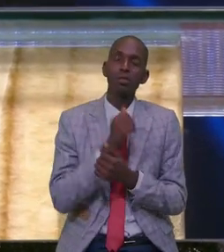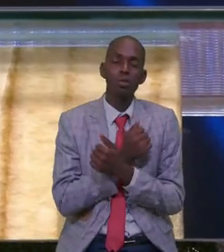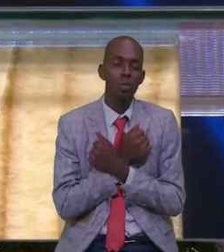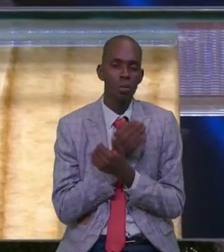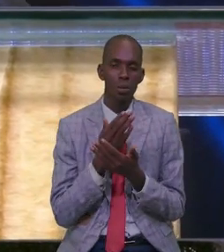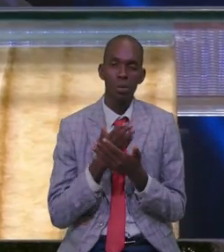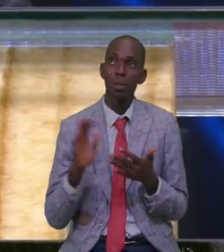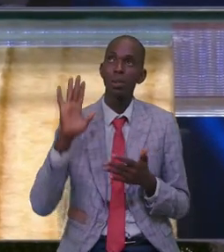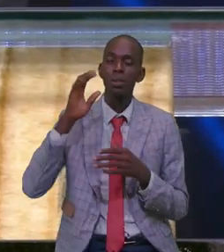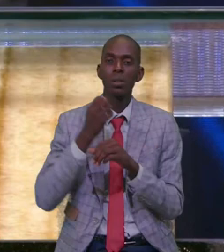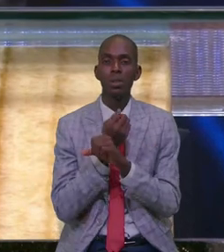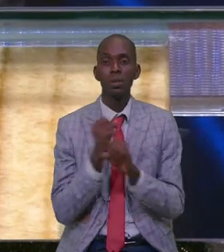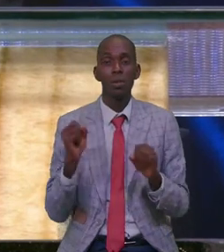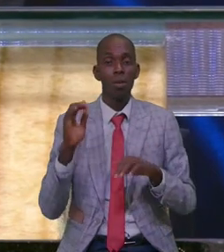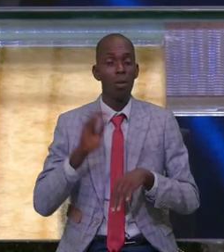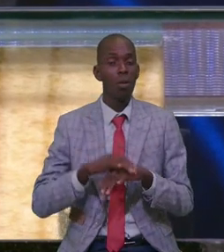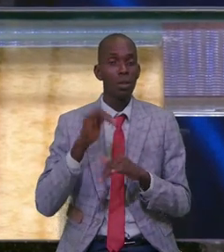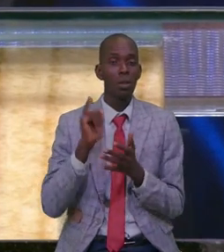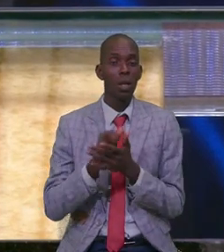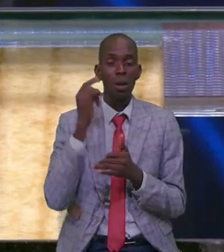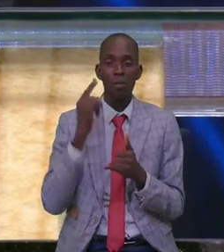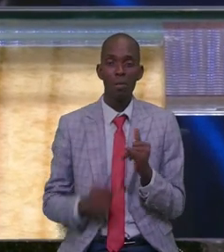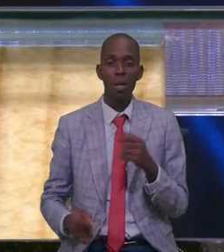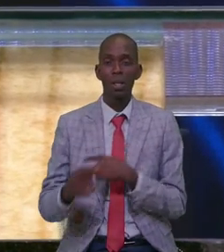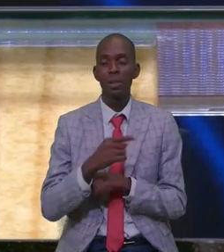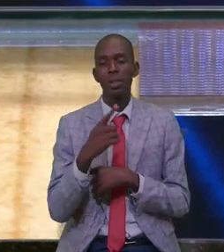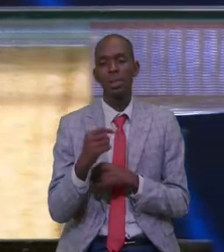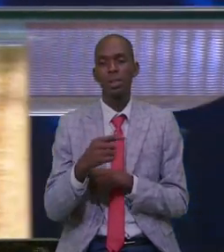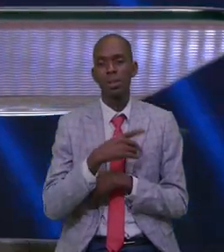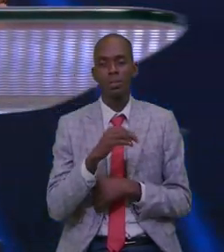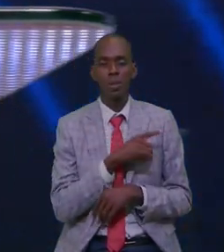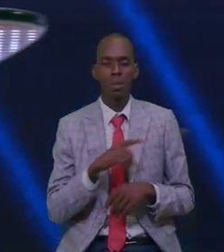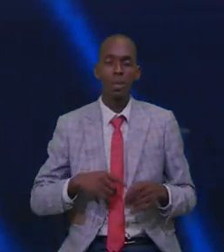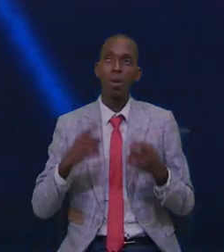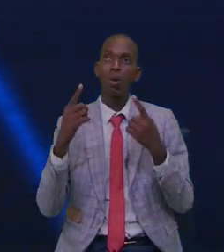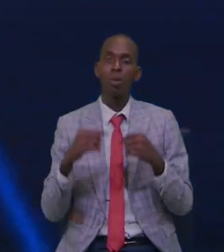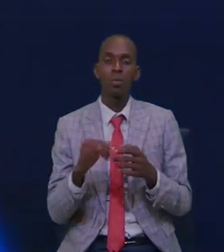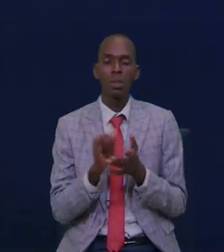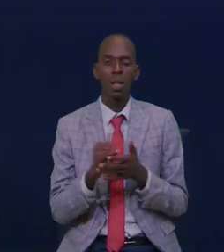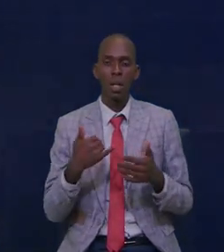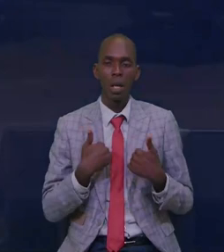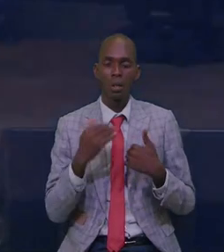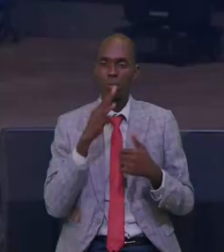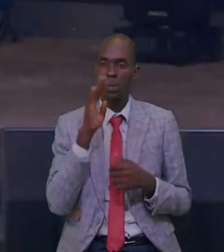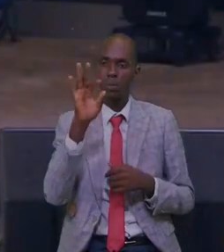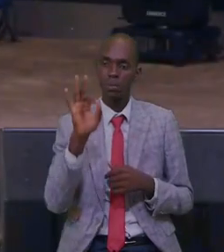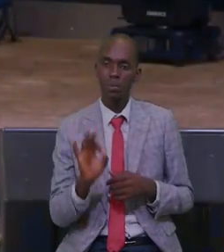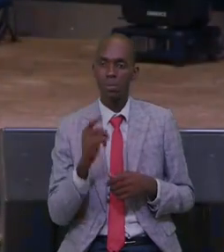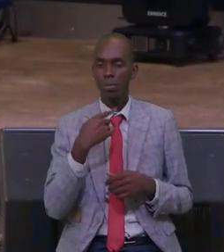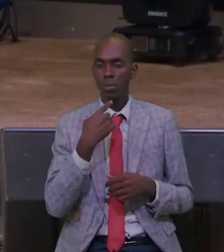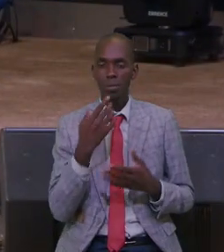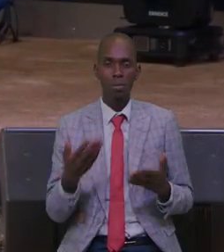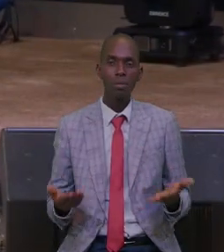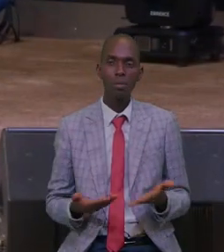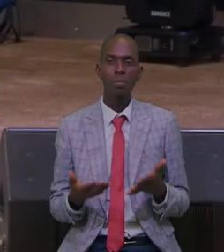his salvation, then the final day, the day of the Lord comes, that has been appointed. And it says over